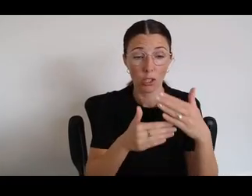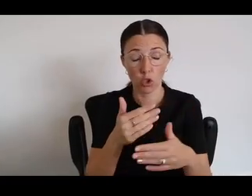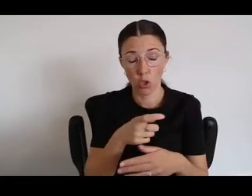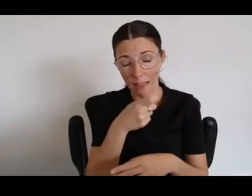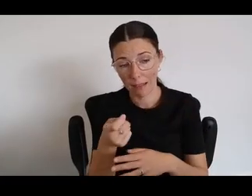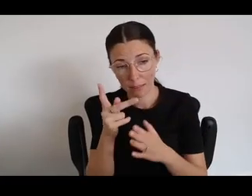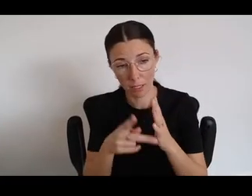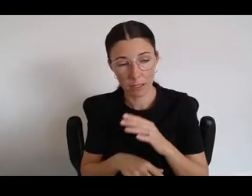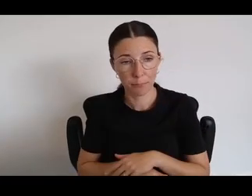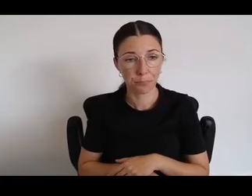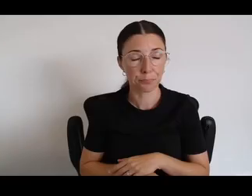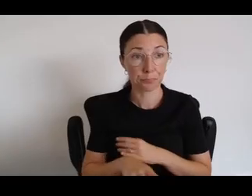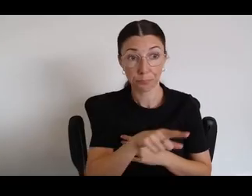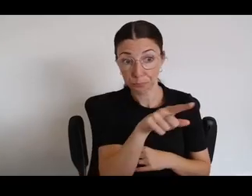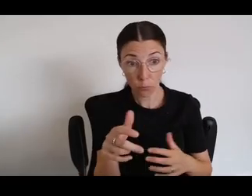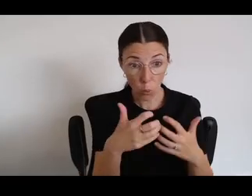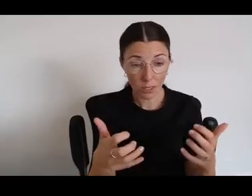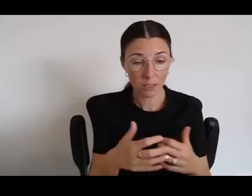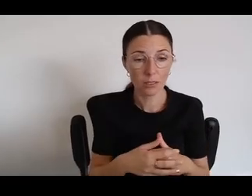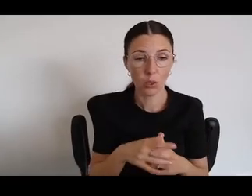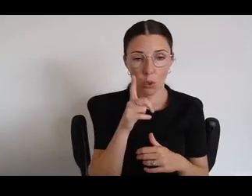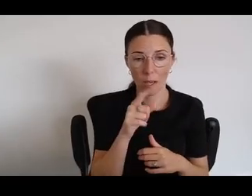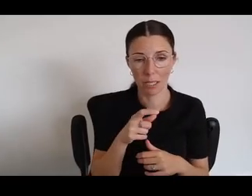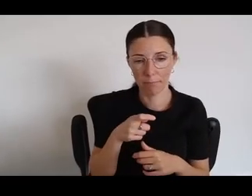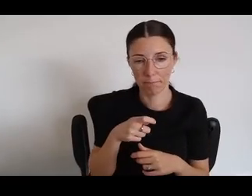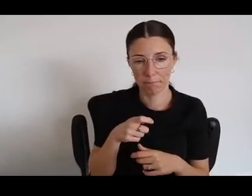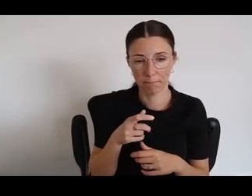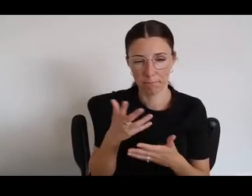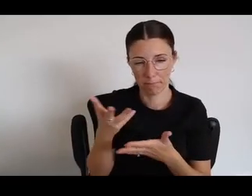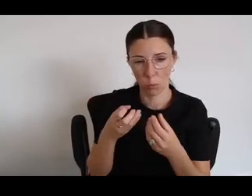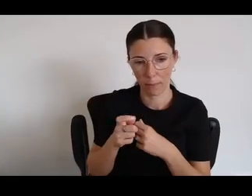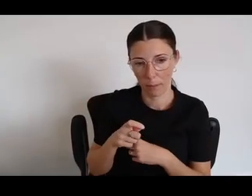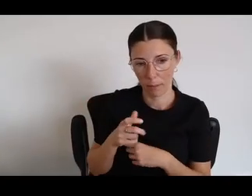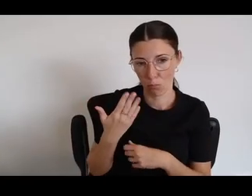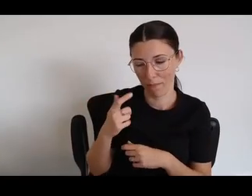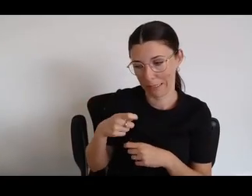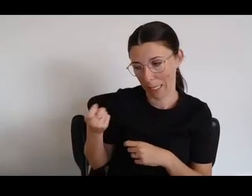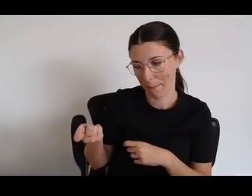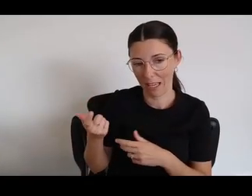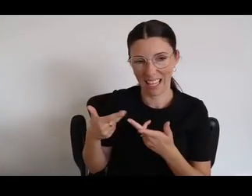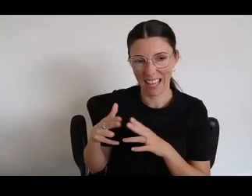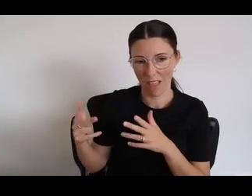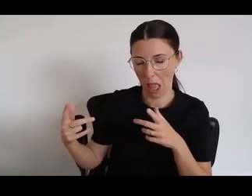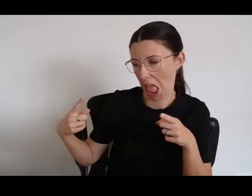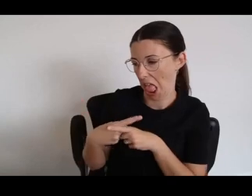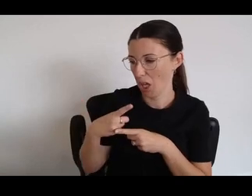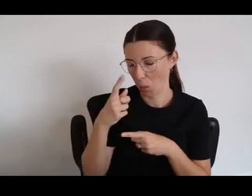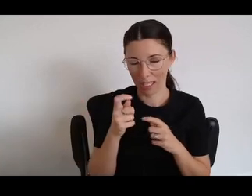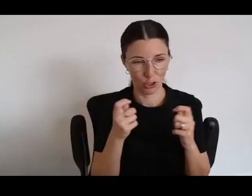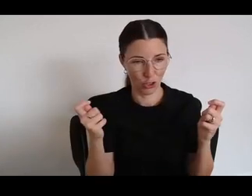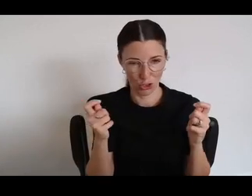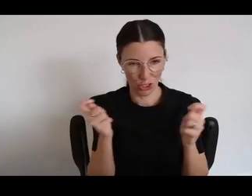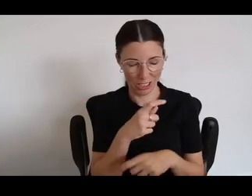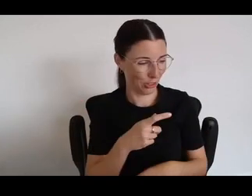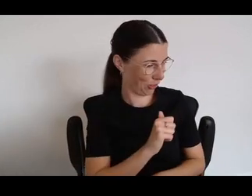your previous neighbor. If you didn't get along with him or her too well, you can change. There's a lot of people here. But just